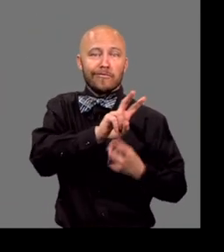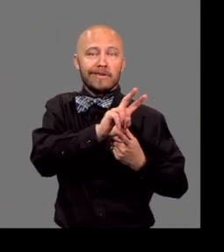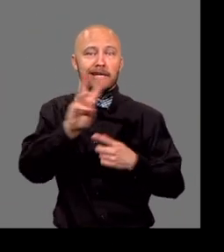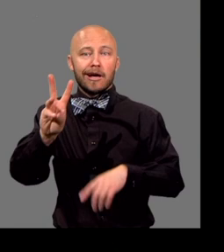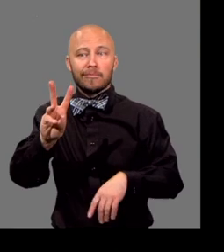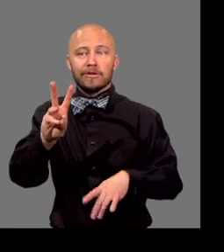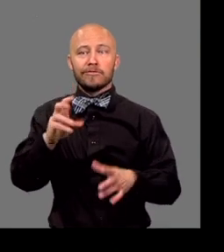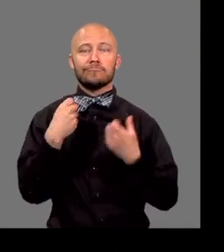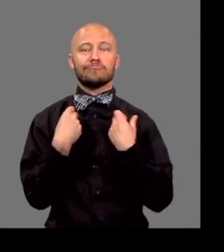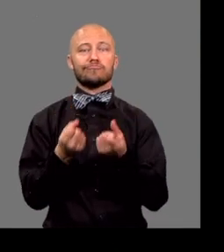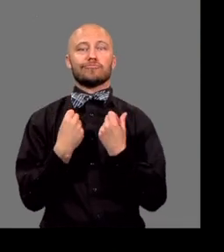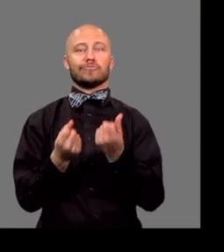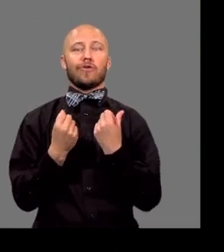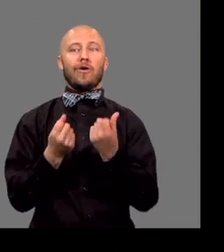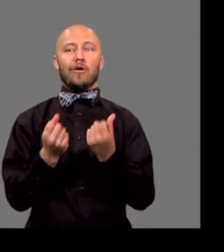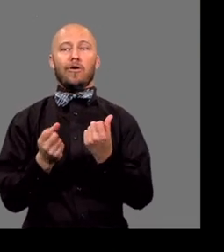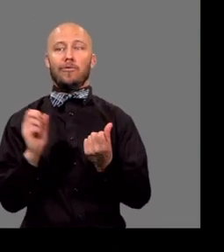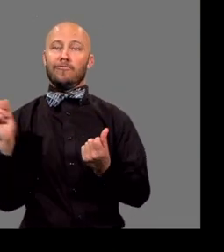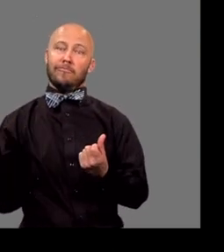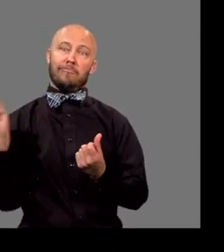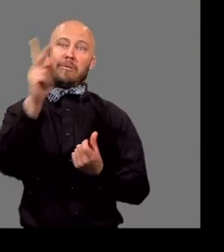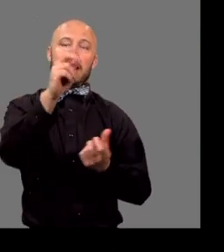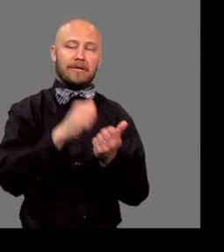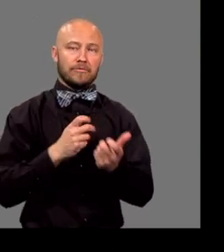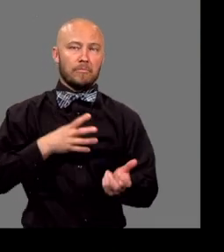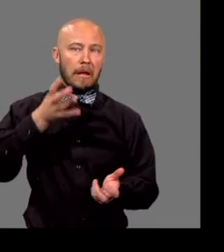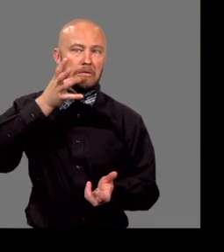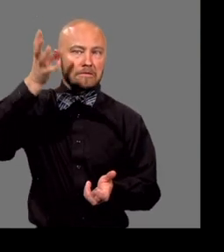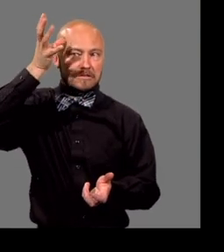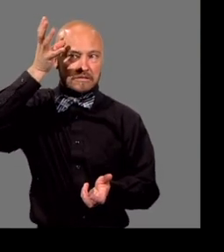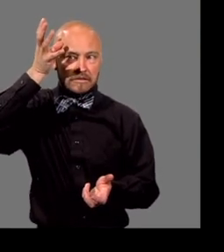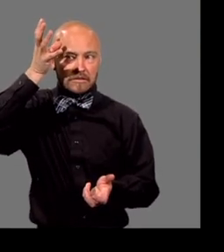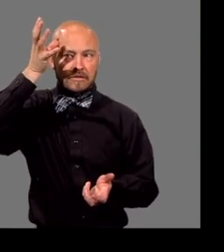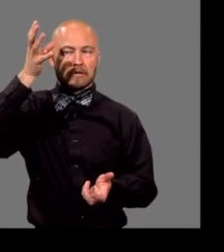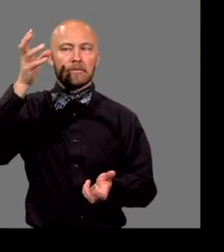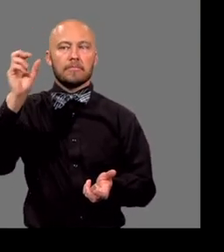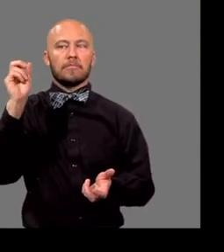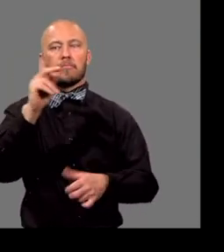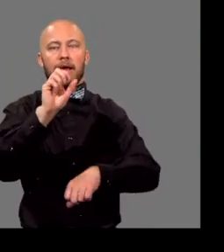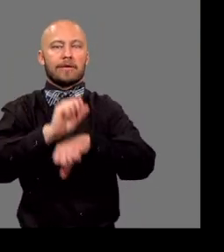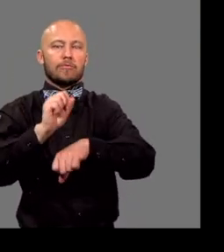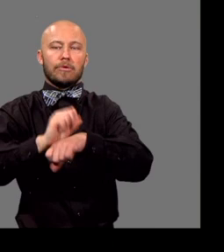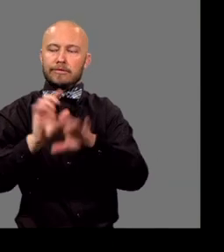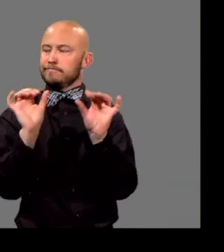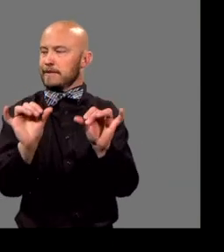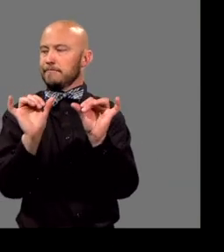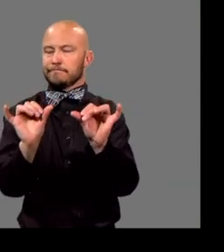bus and drove back across the country to move back in with my parents and to return to work